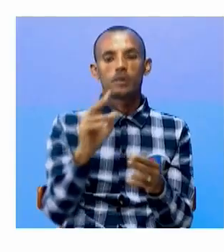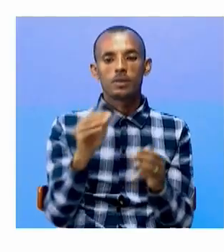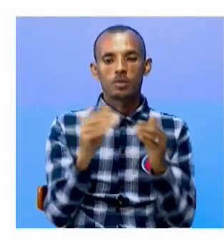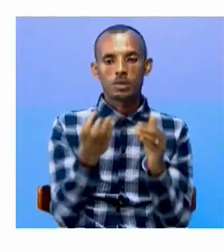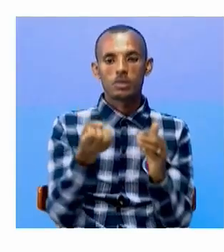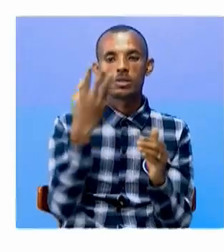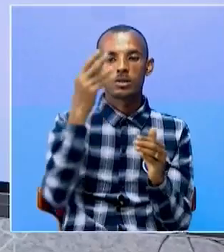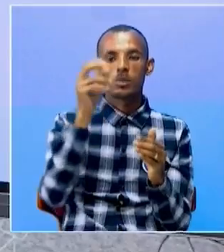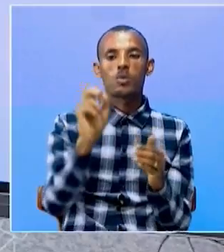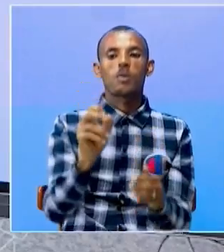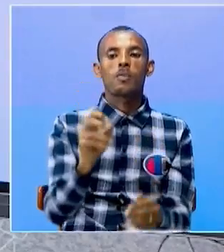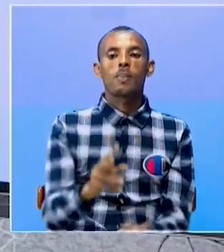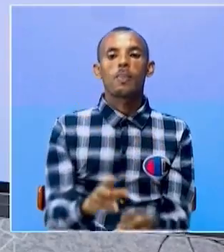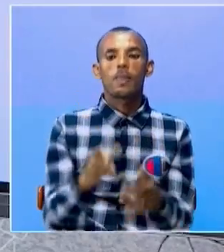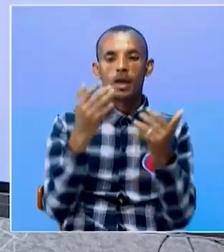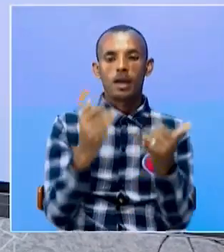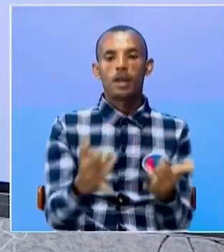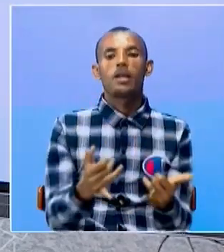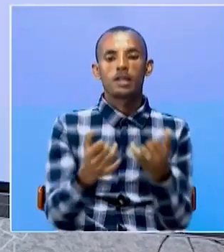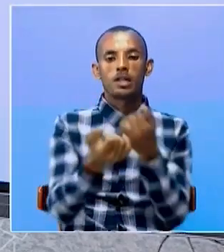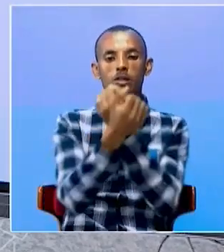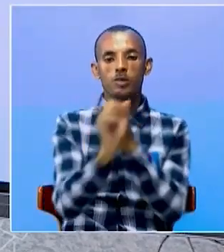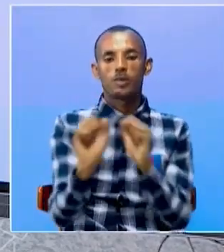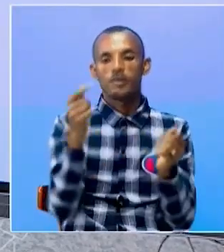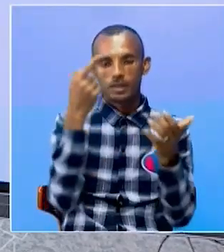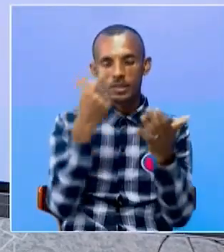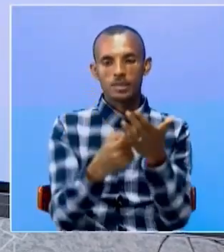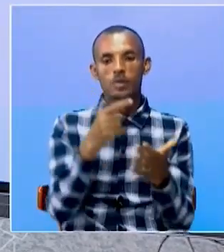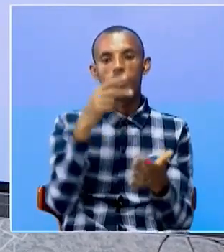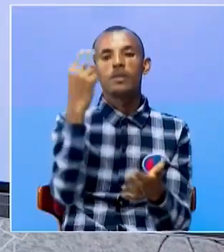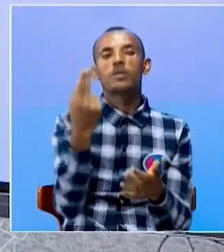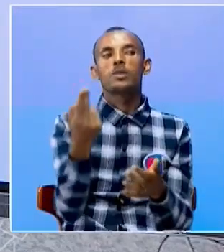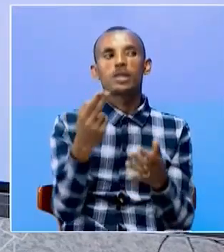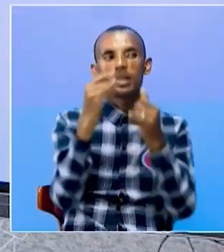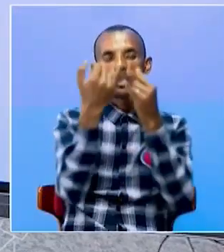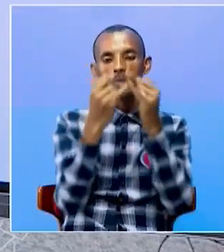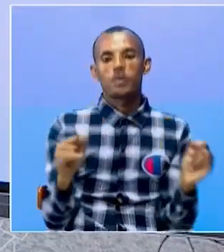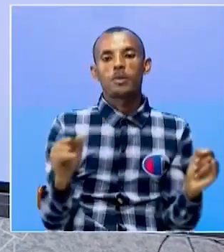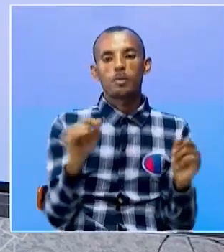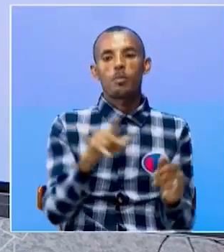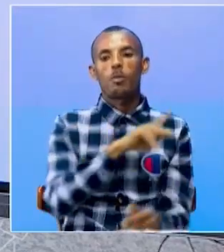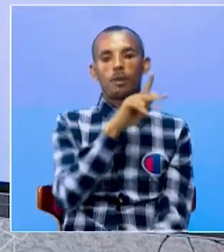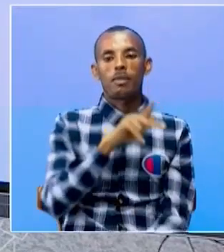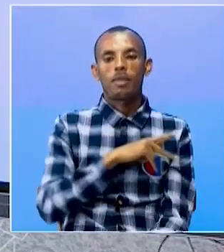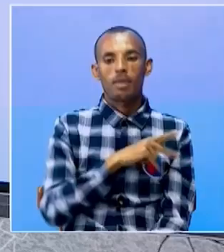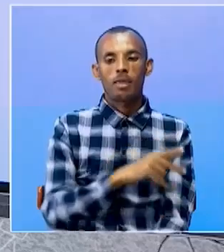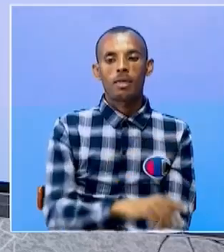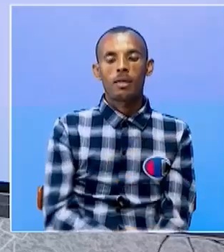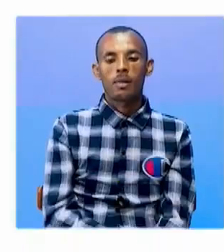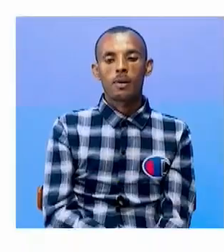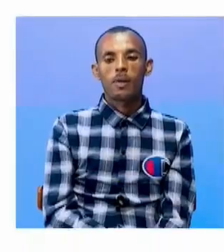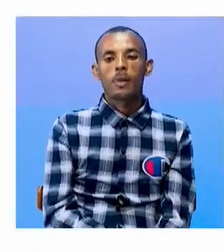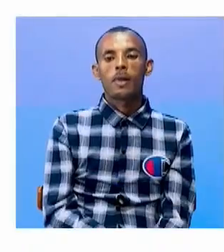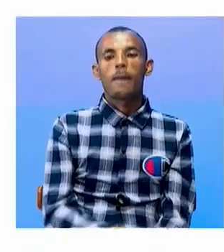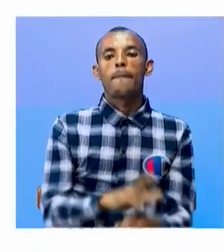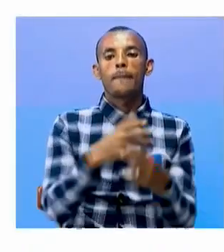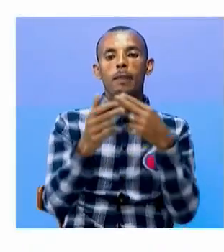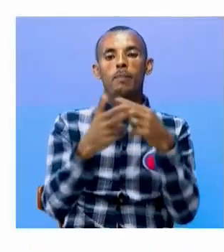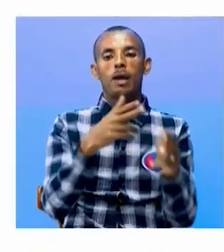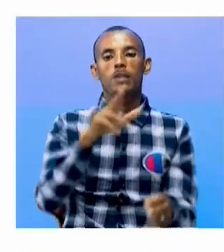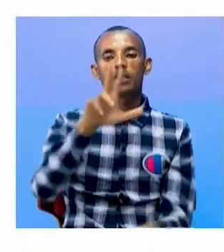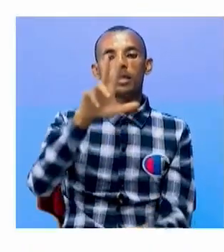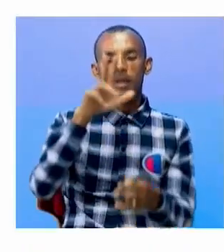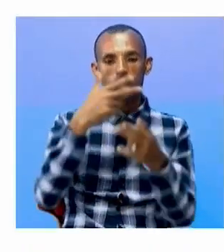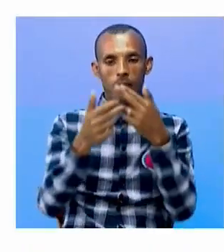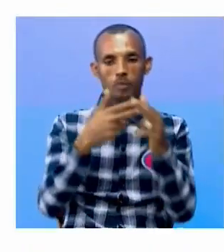12. Now, let's solve this using distributive property. So, multiply